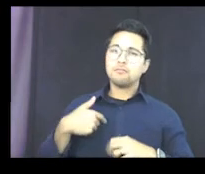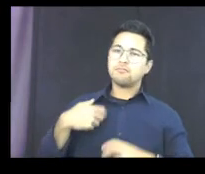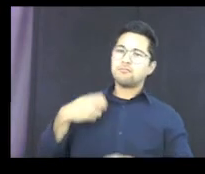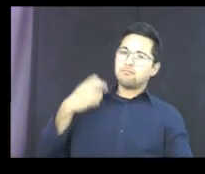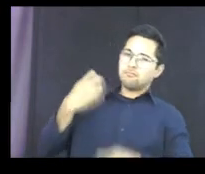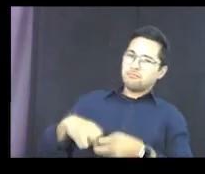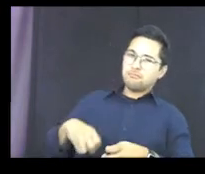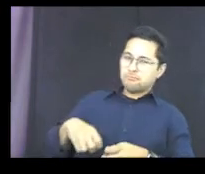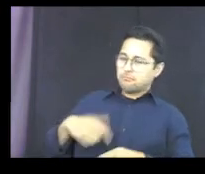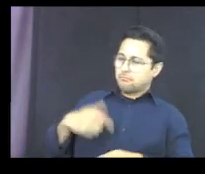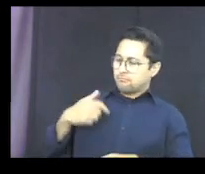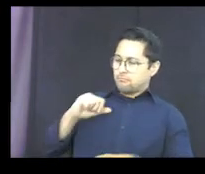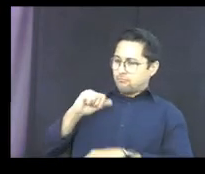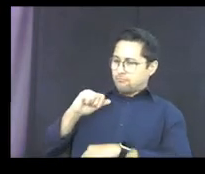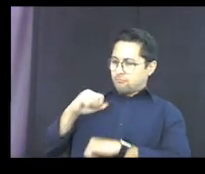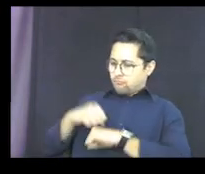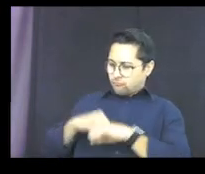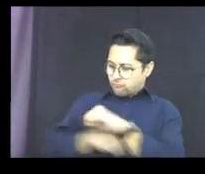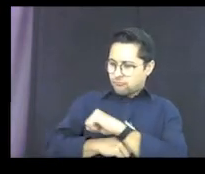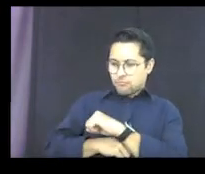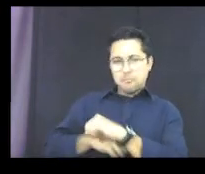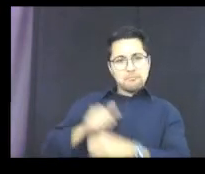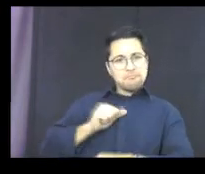time creating structure within.